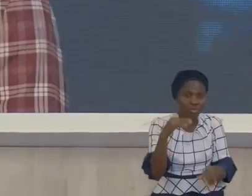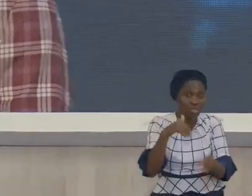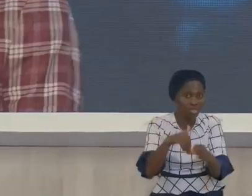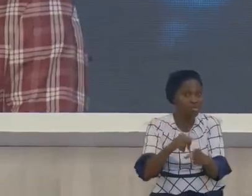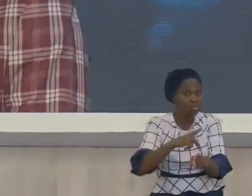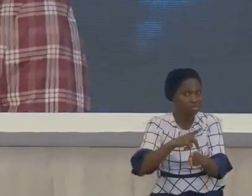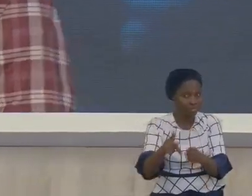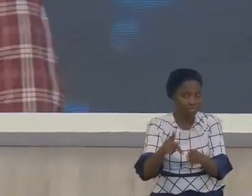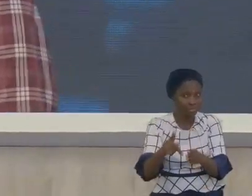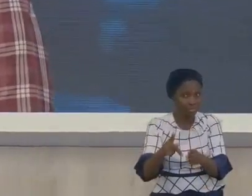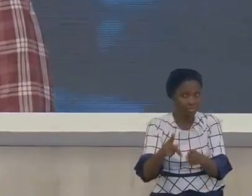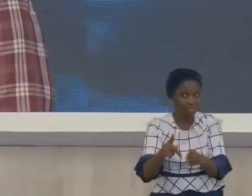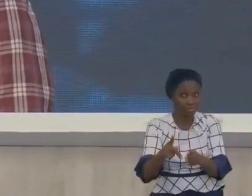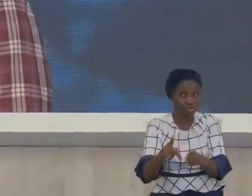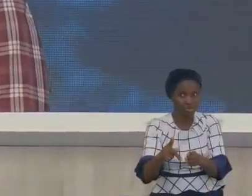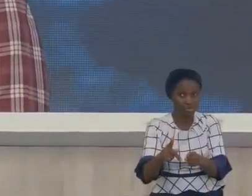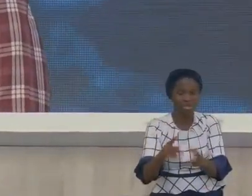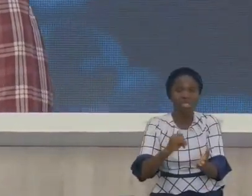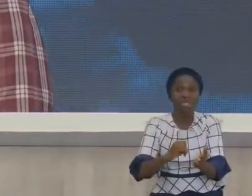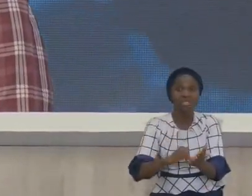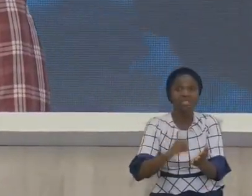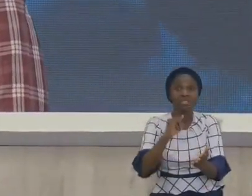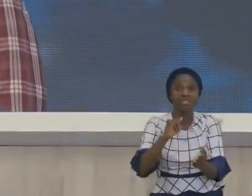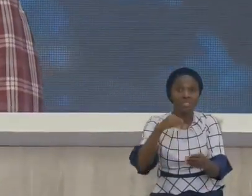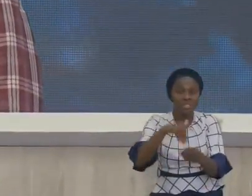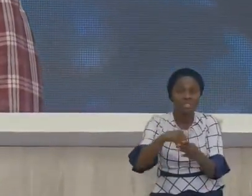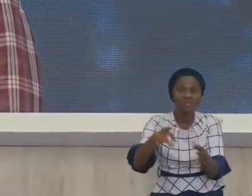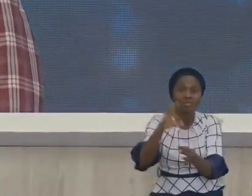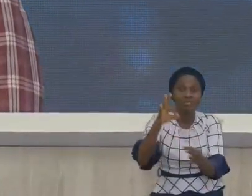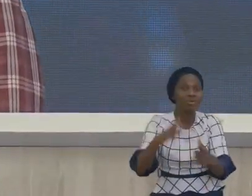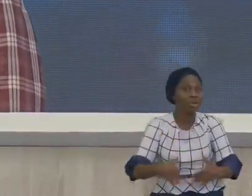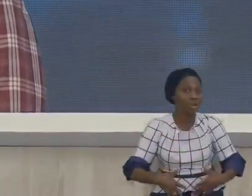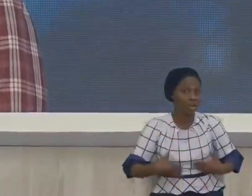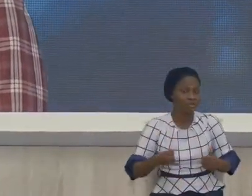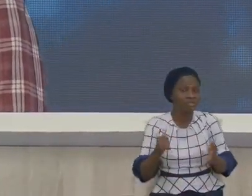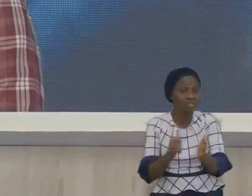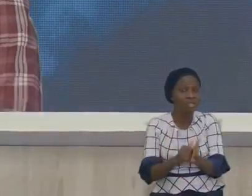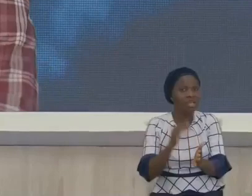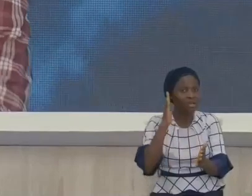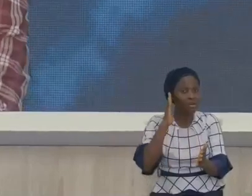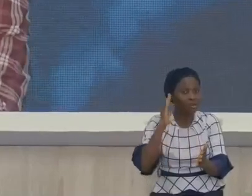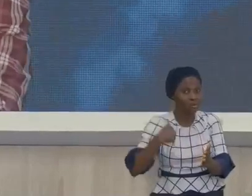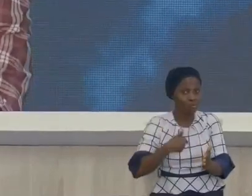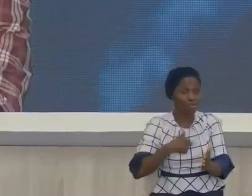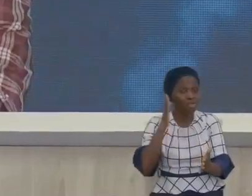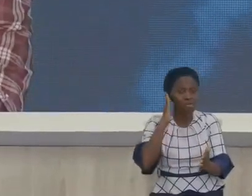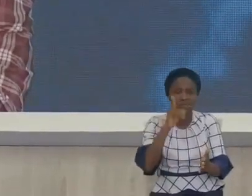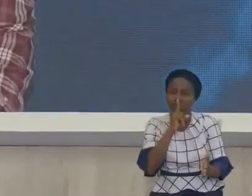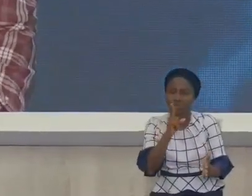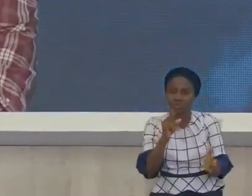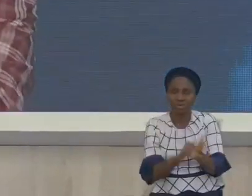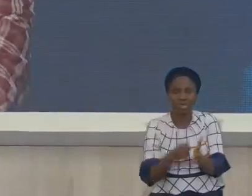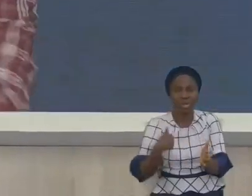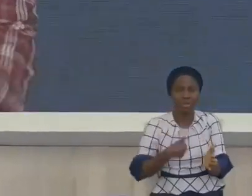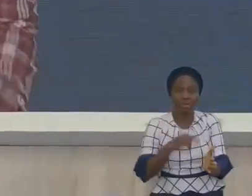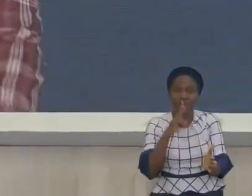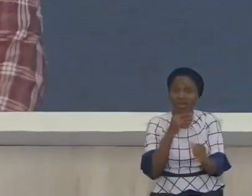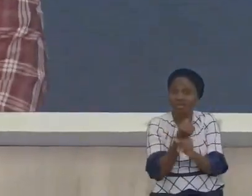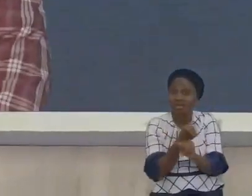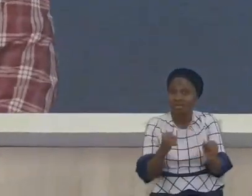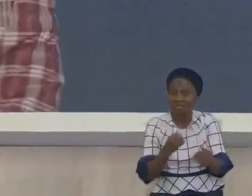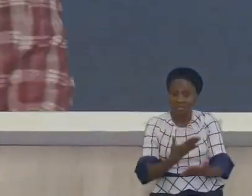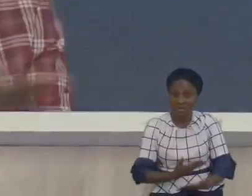that will make sure we are saved, we are born again, the new life in Christ has come